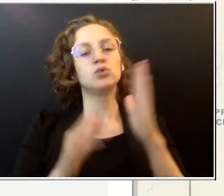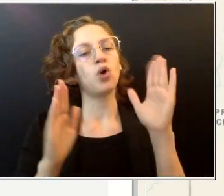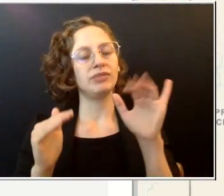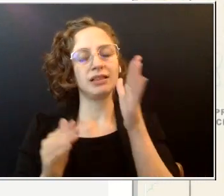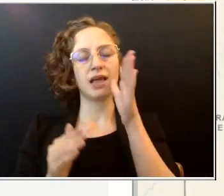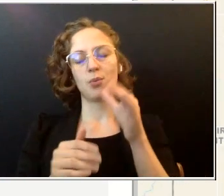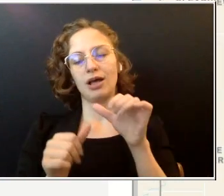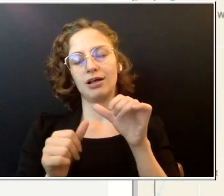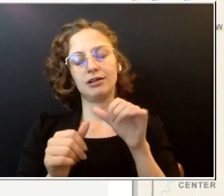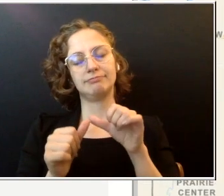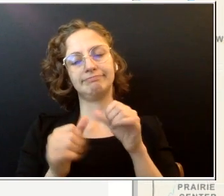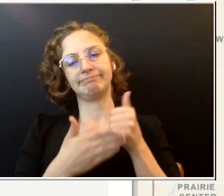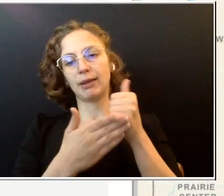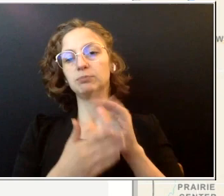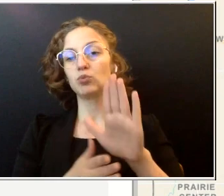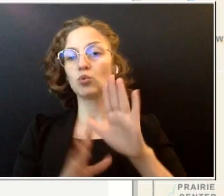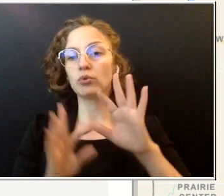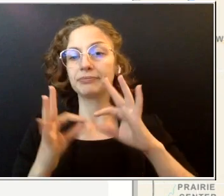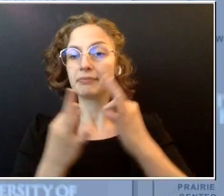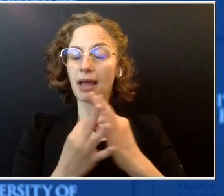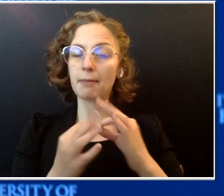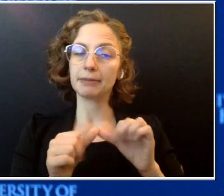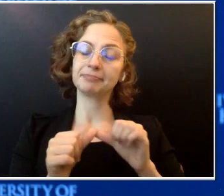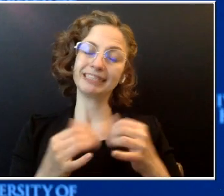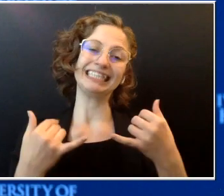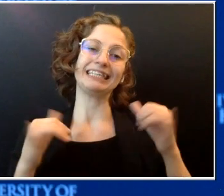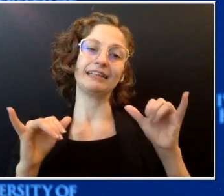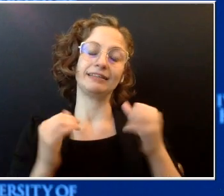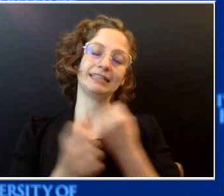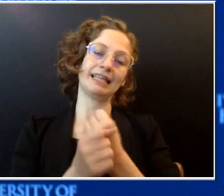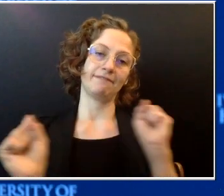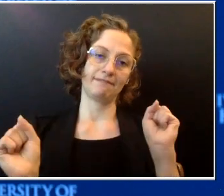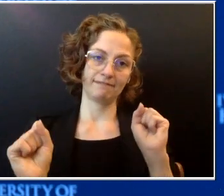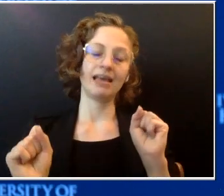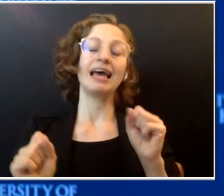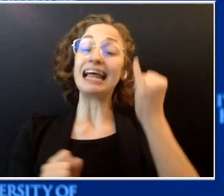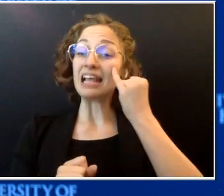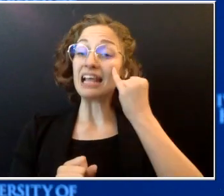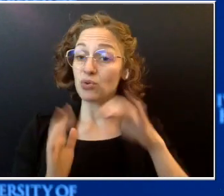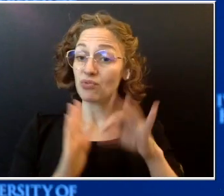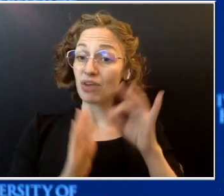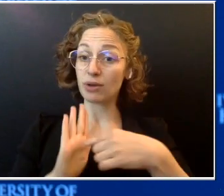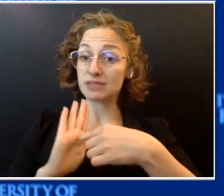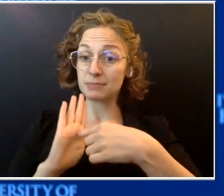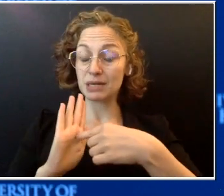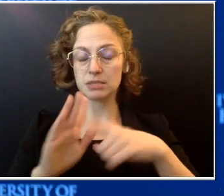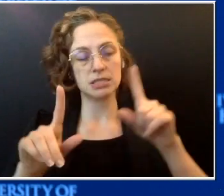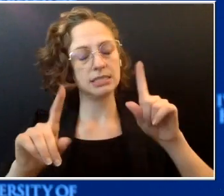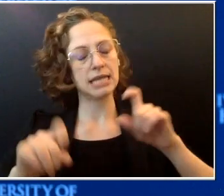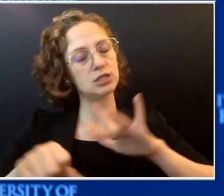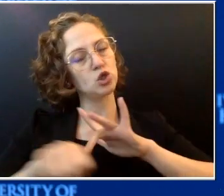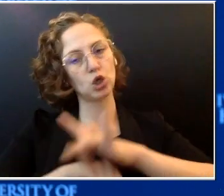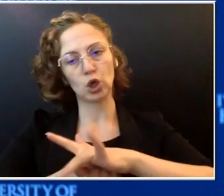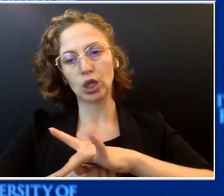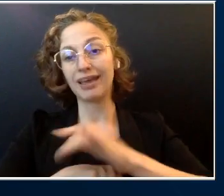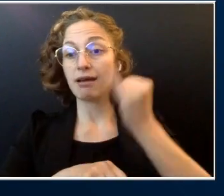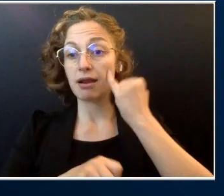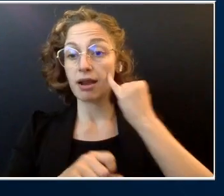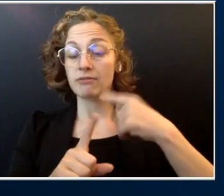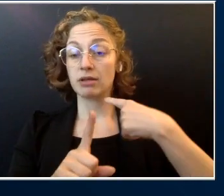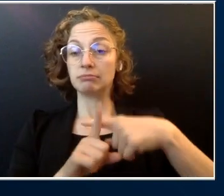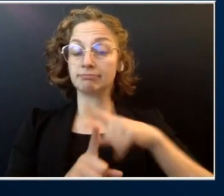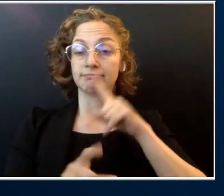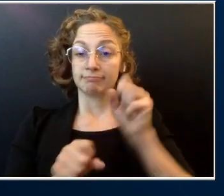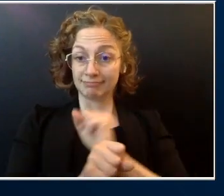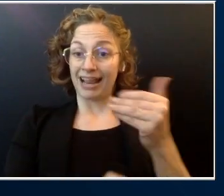have symptoms, very important to test early. And if it is positive, if you in that high-risk category, get on Paxlovid. All right. Thank you